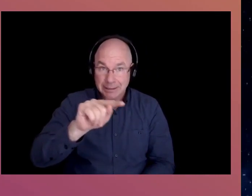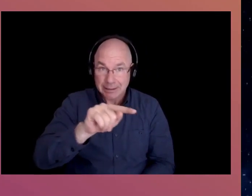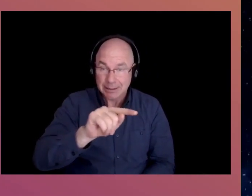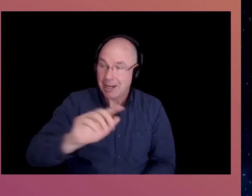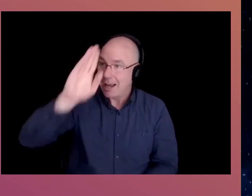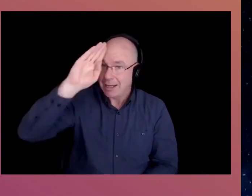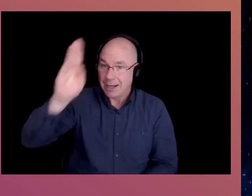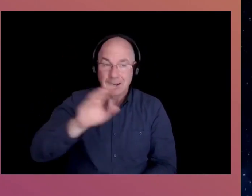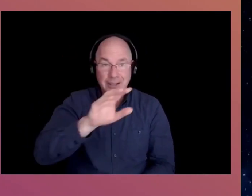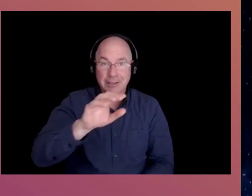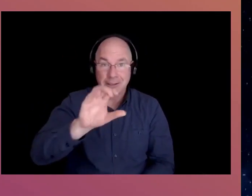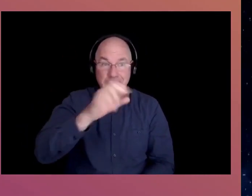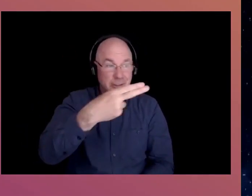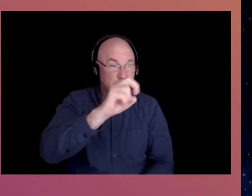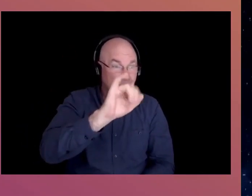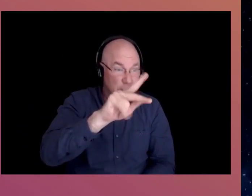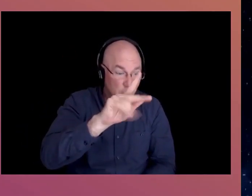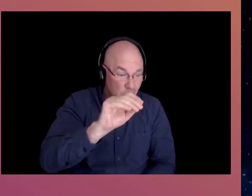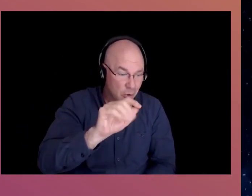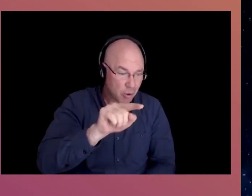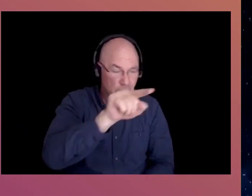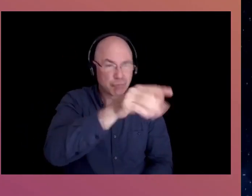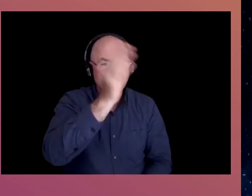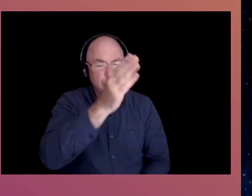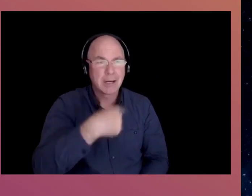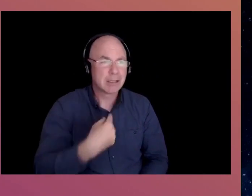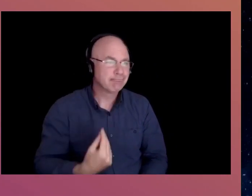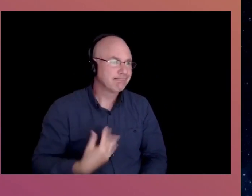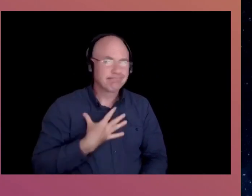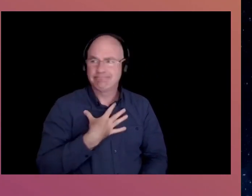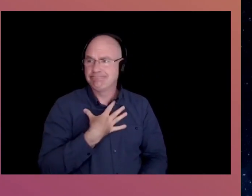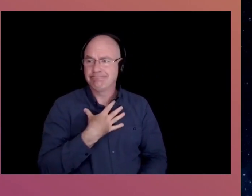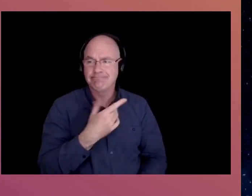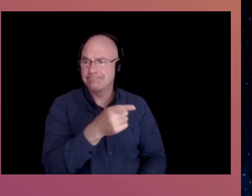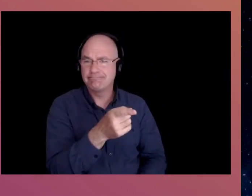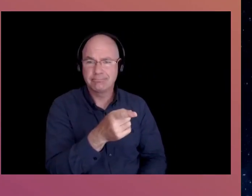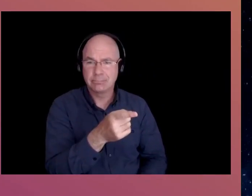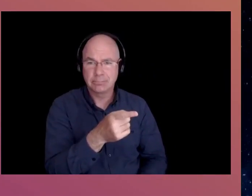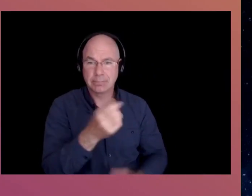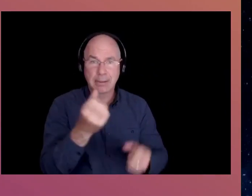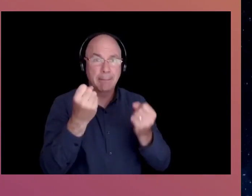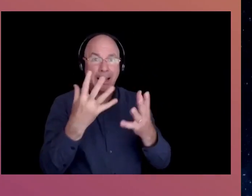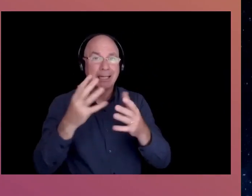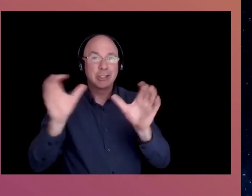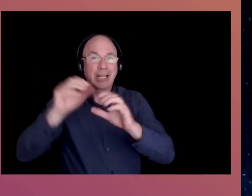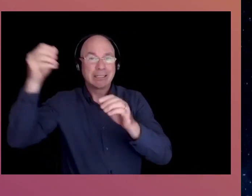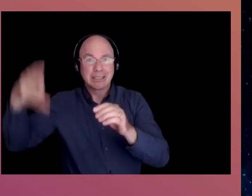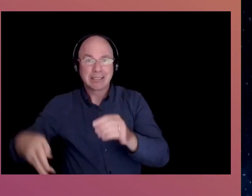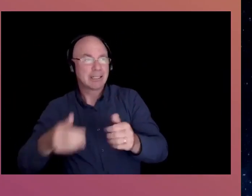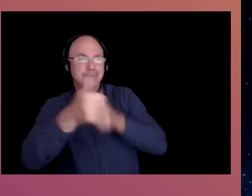Chieko, your talk was so inspiring, and there are many compliments to you in the chat, and